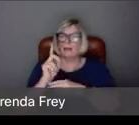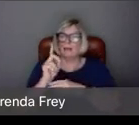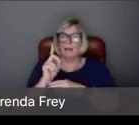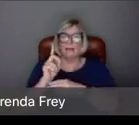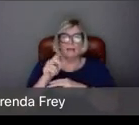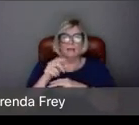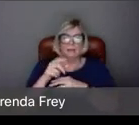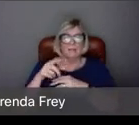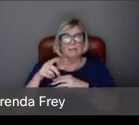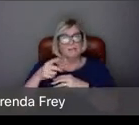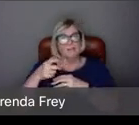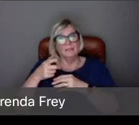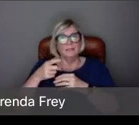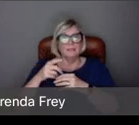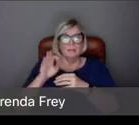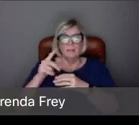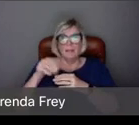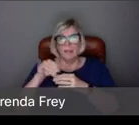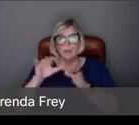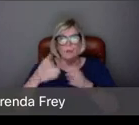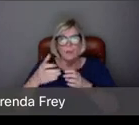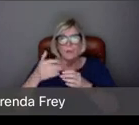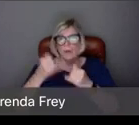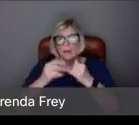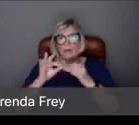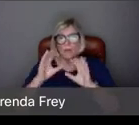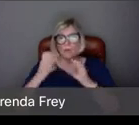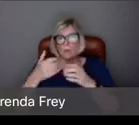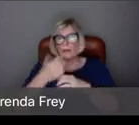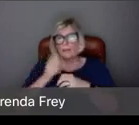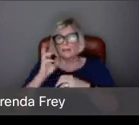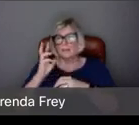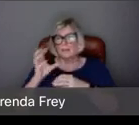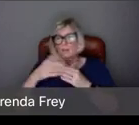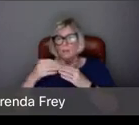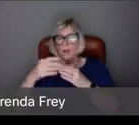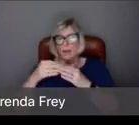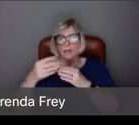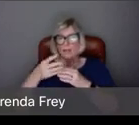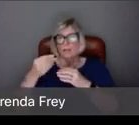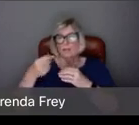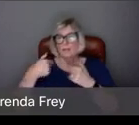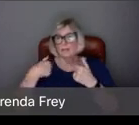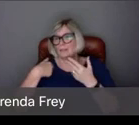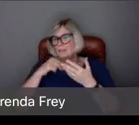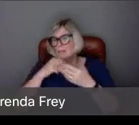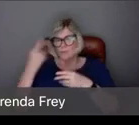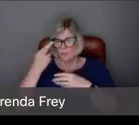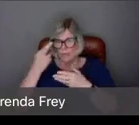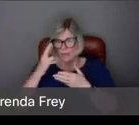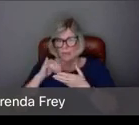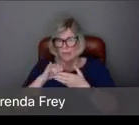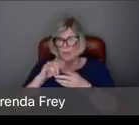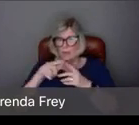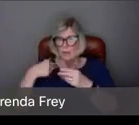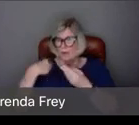with being in that group. At the end of the group, we get $600. And, I didn't realize that, but